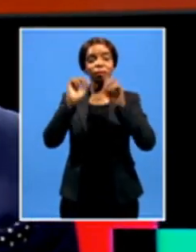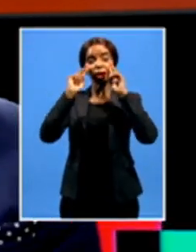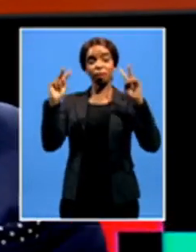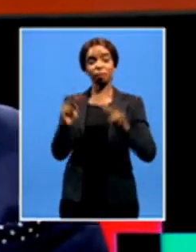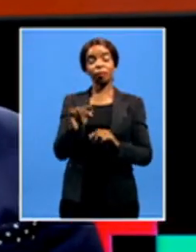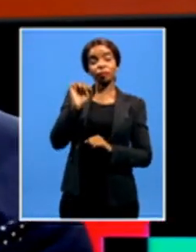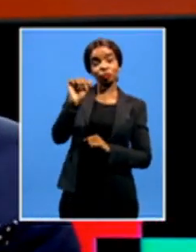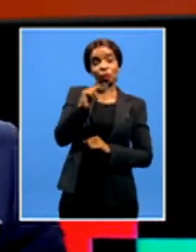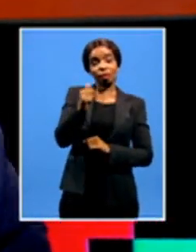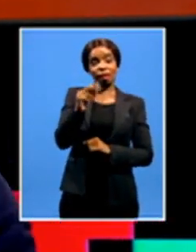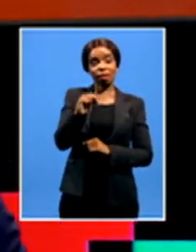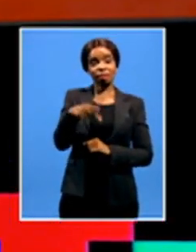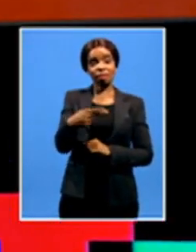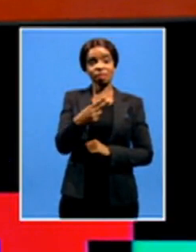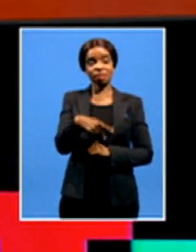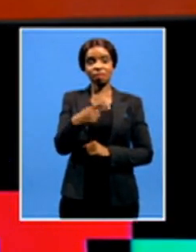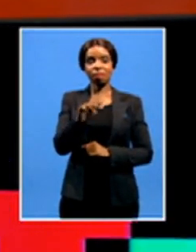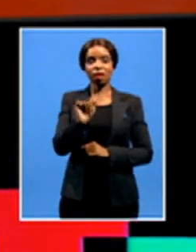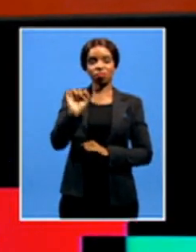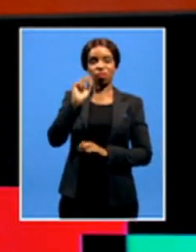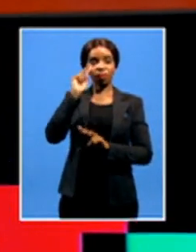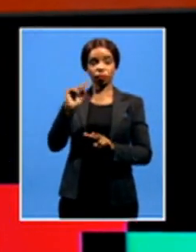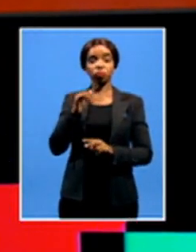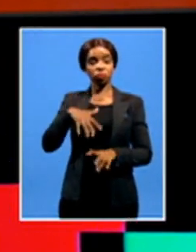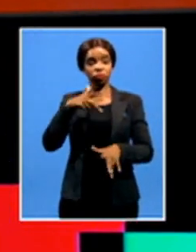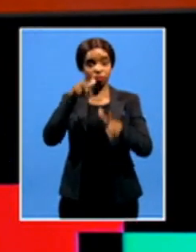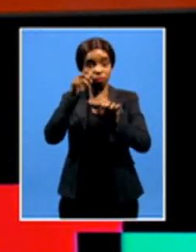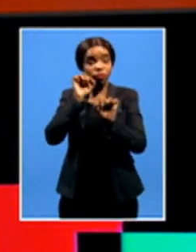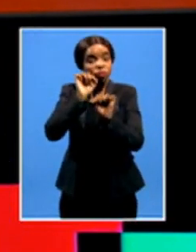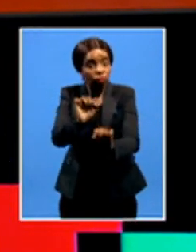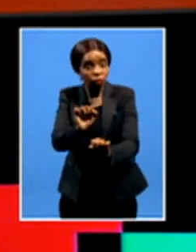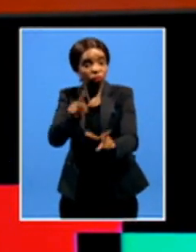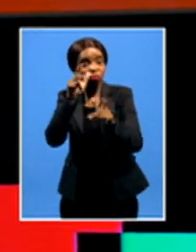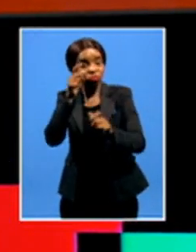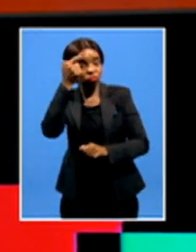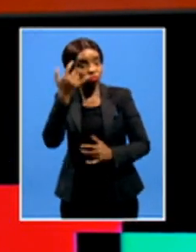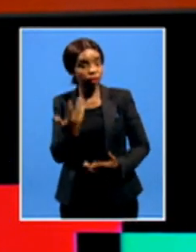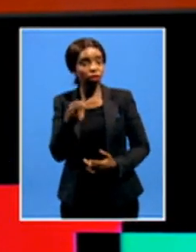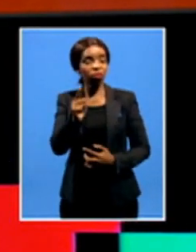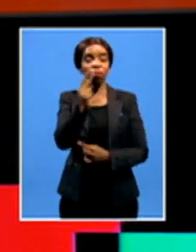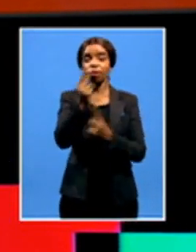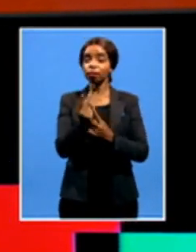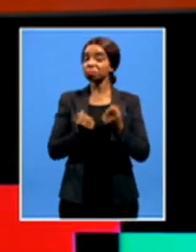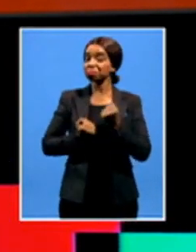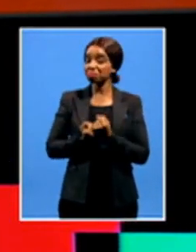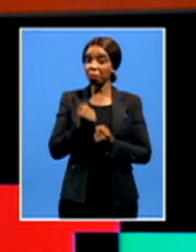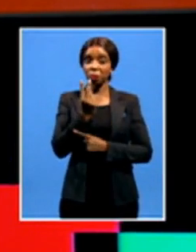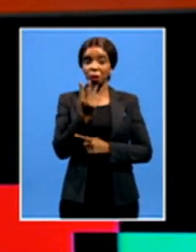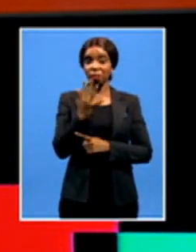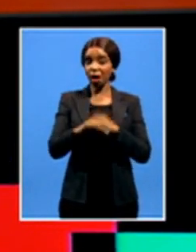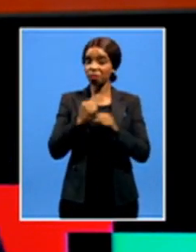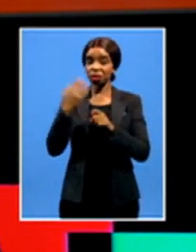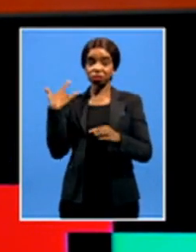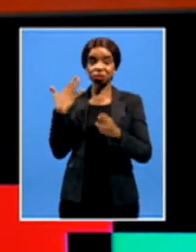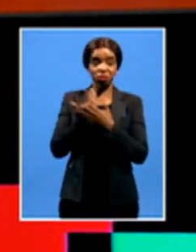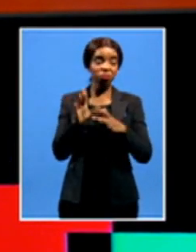Nandipa's view. We want to hear from you. Our poll question is, have the arts been supported these last 25 years? You choose from